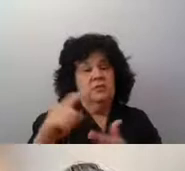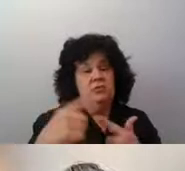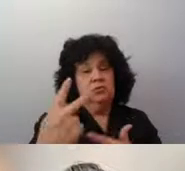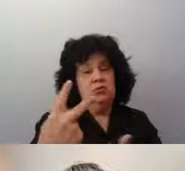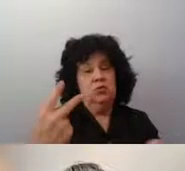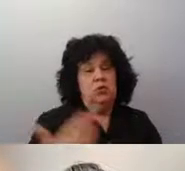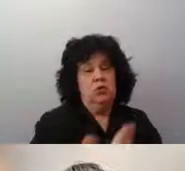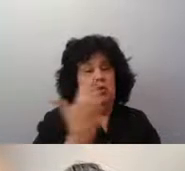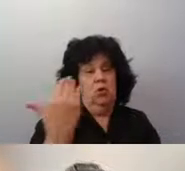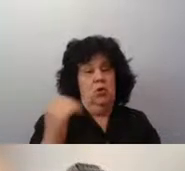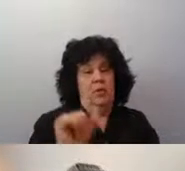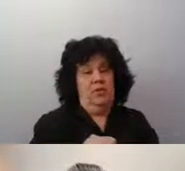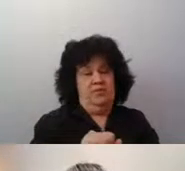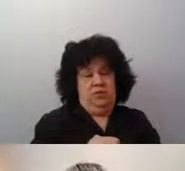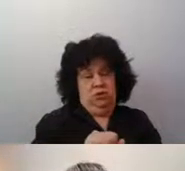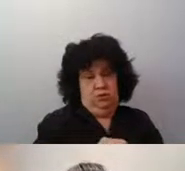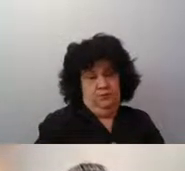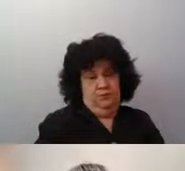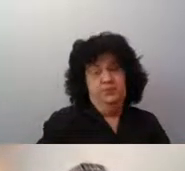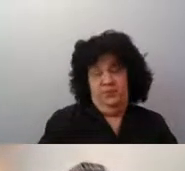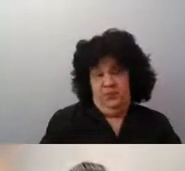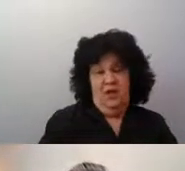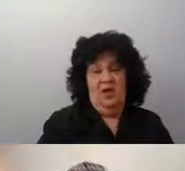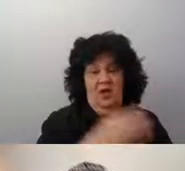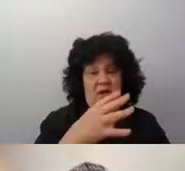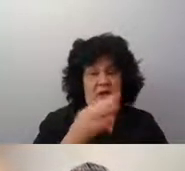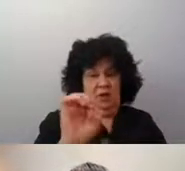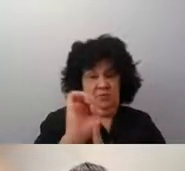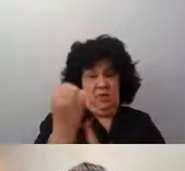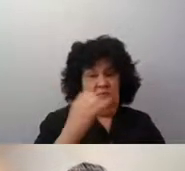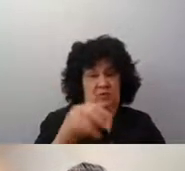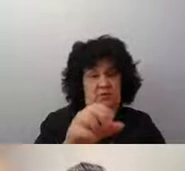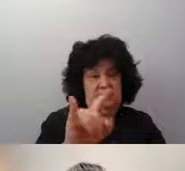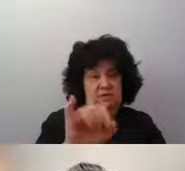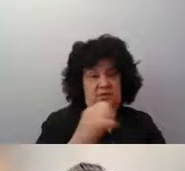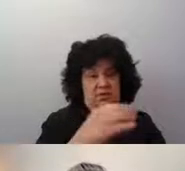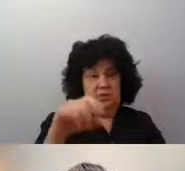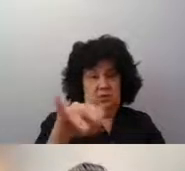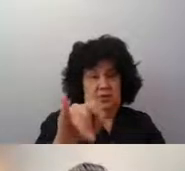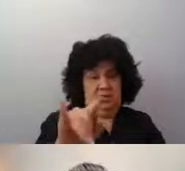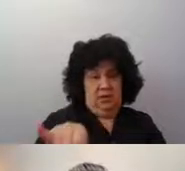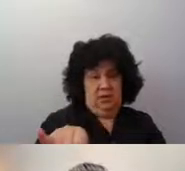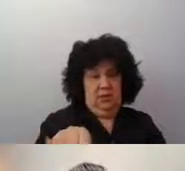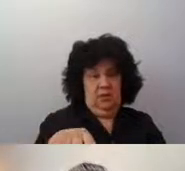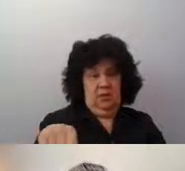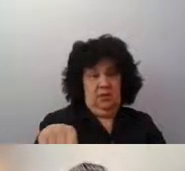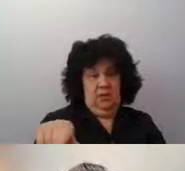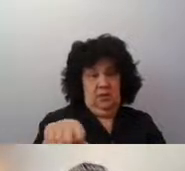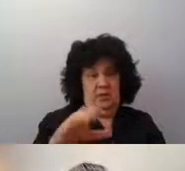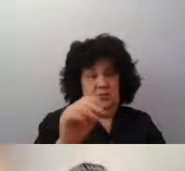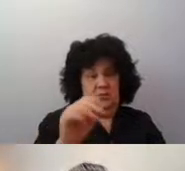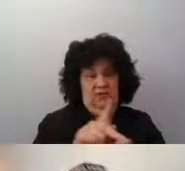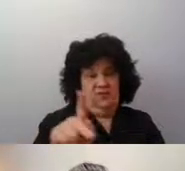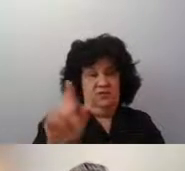the GBAC that are explicitly environmental justice and equity lived and professional